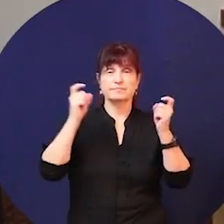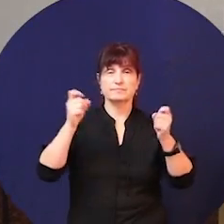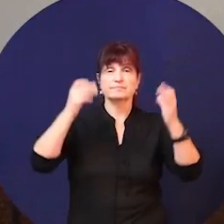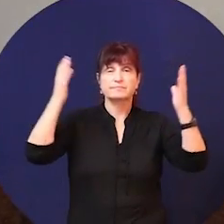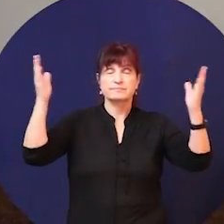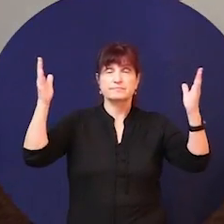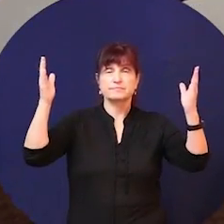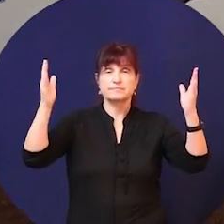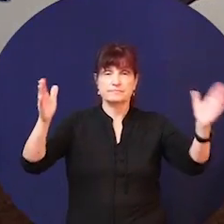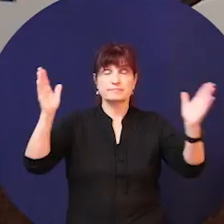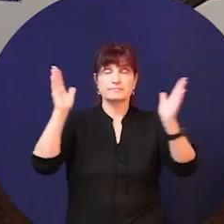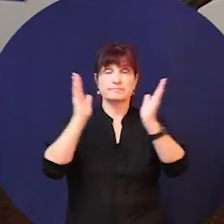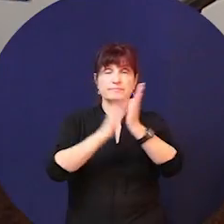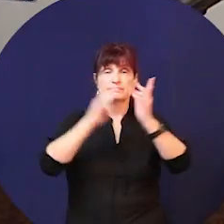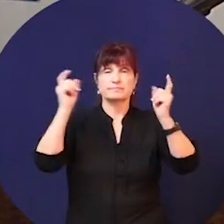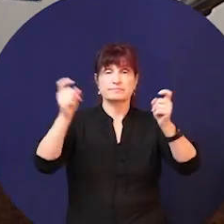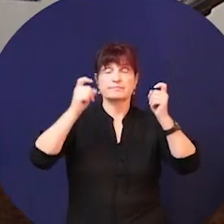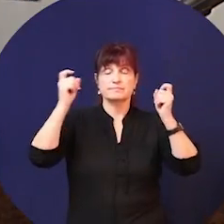Alleluia,